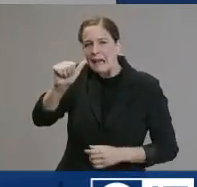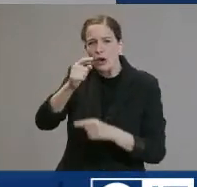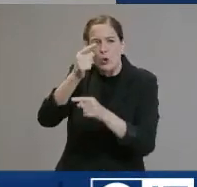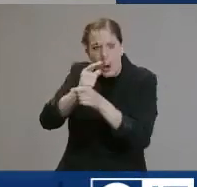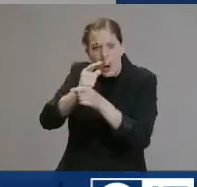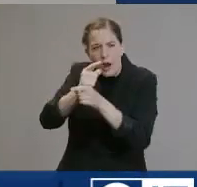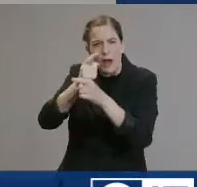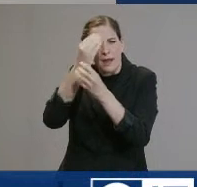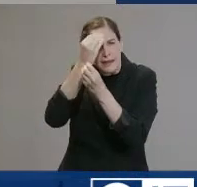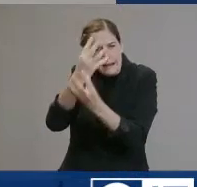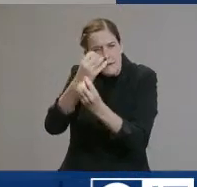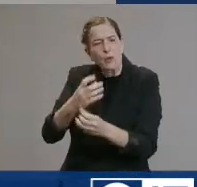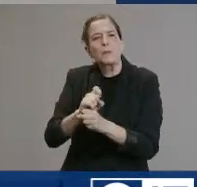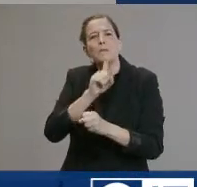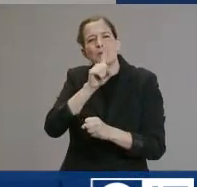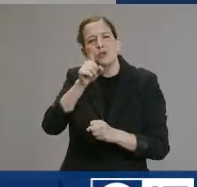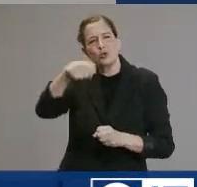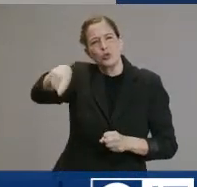information.